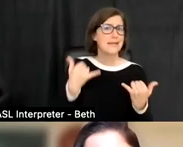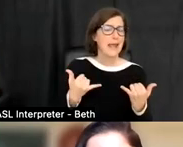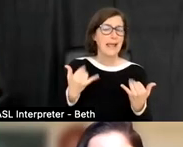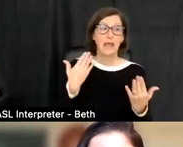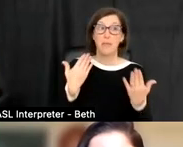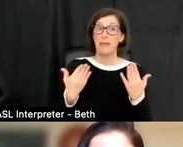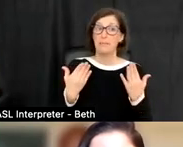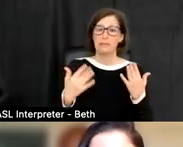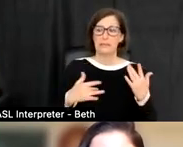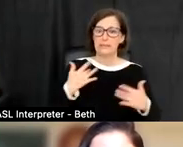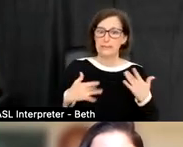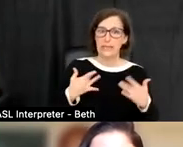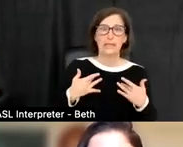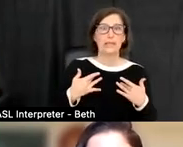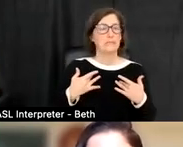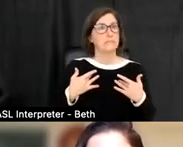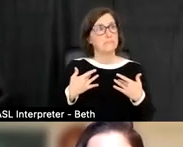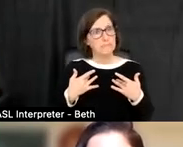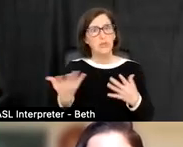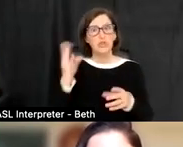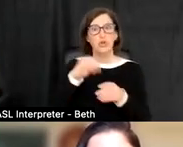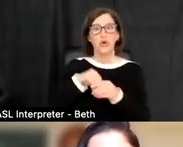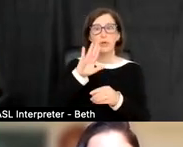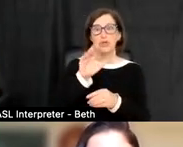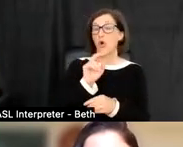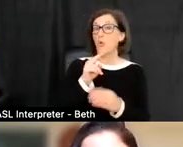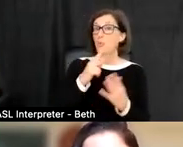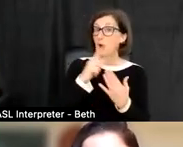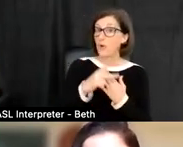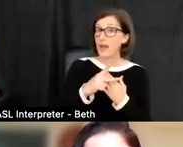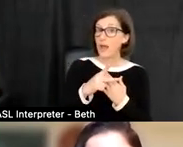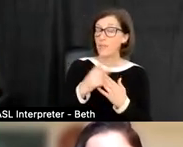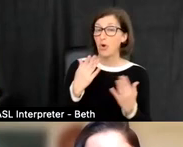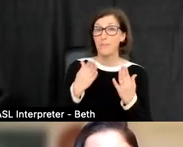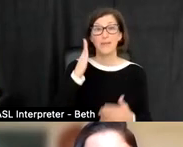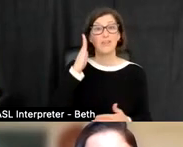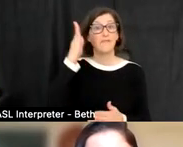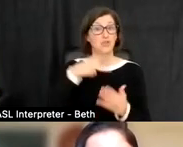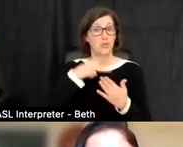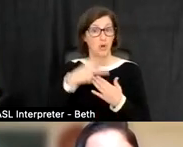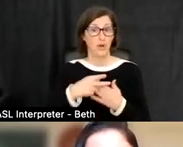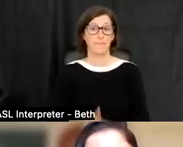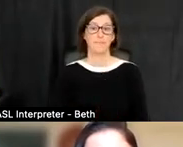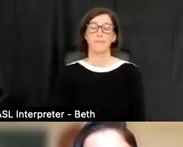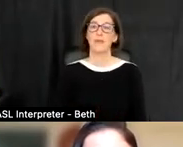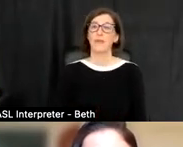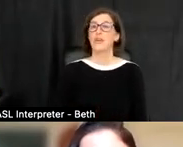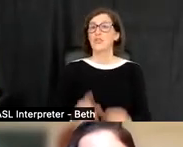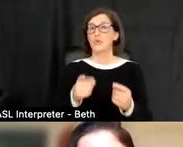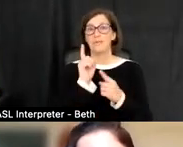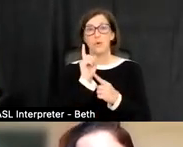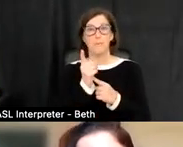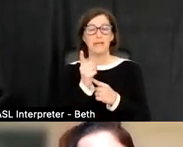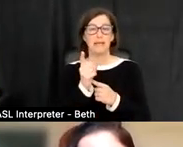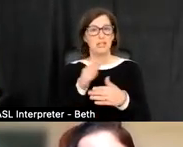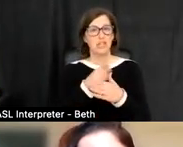be excited to incorporate in your own programming or maybe in future programming. So we'll just give everyone a moment to